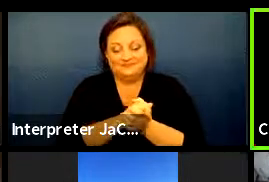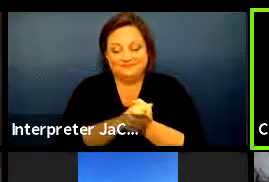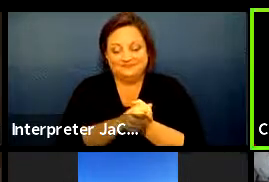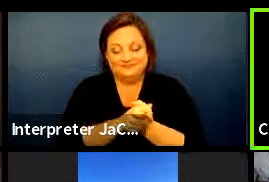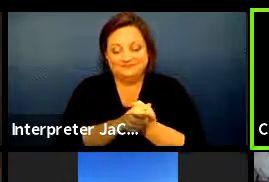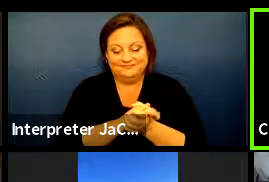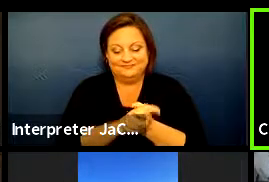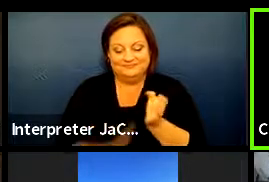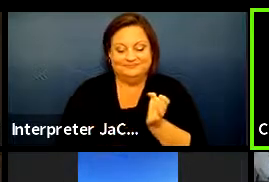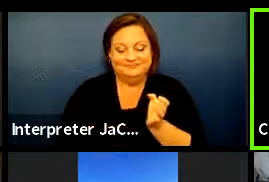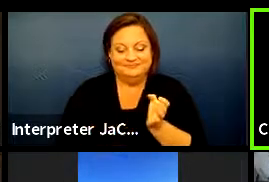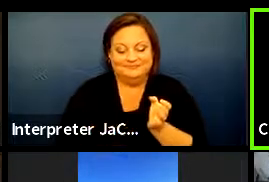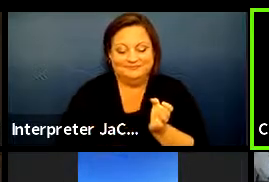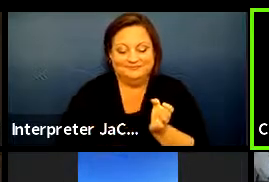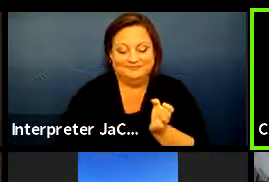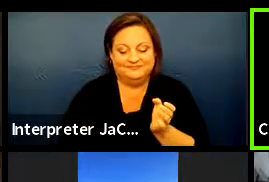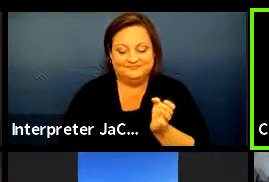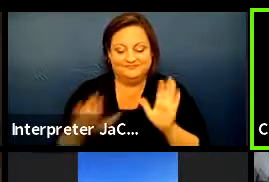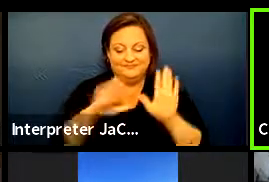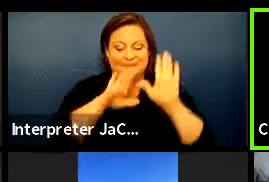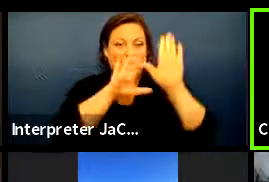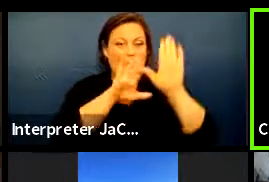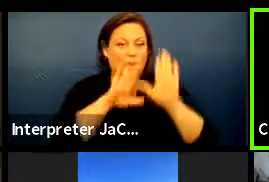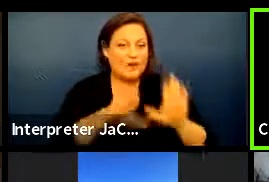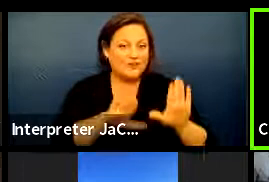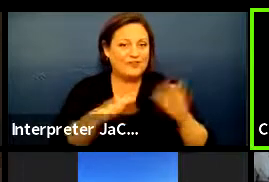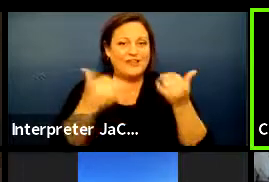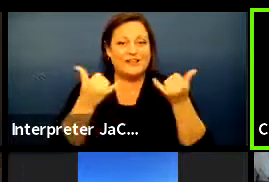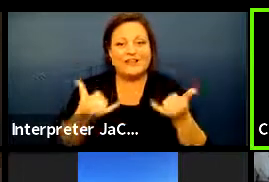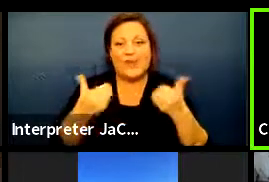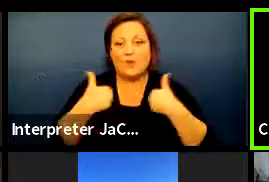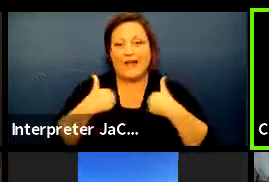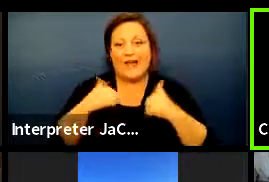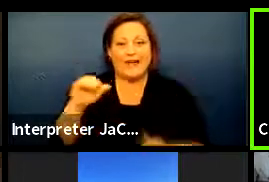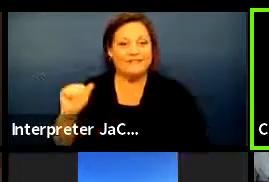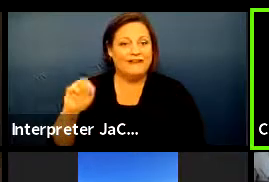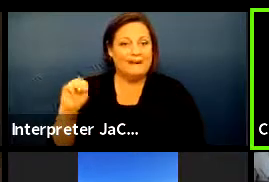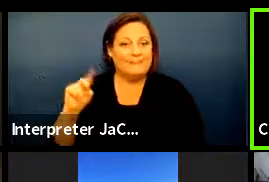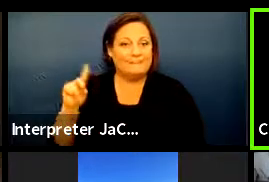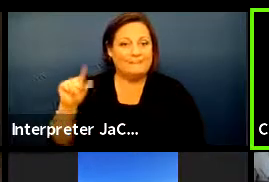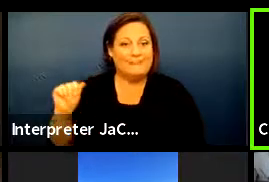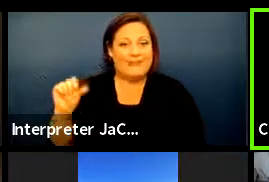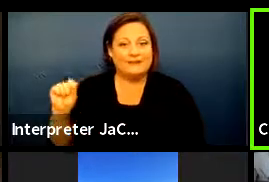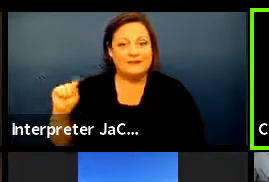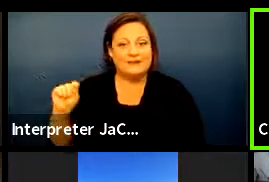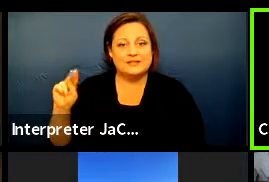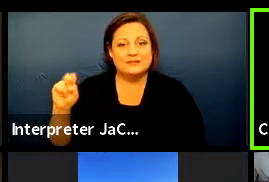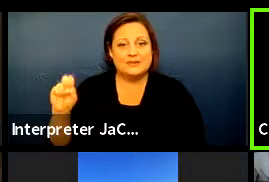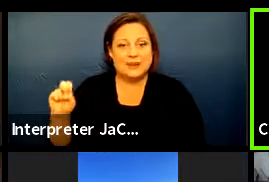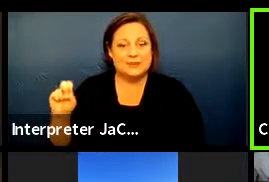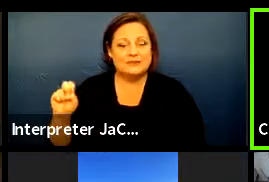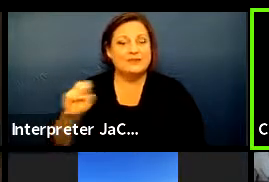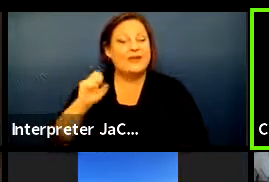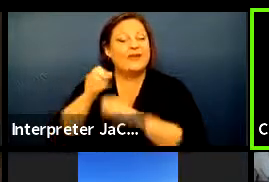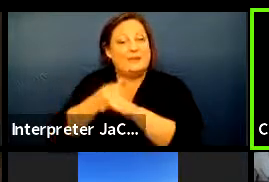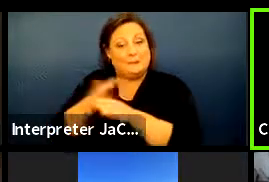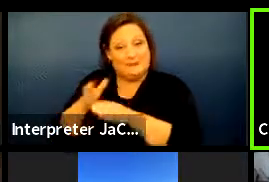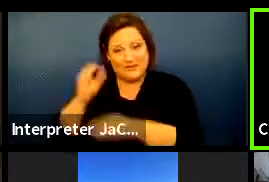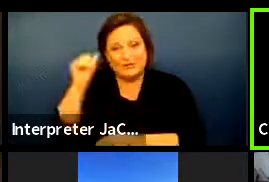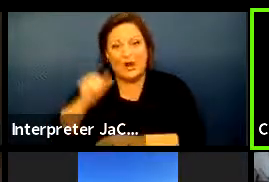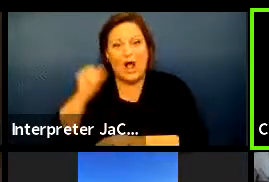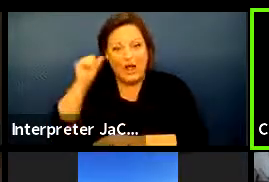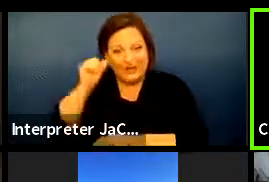Wonderful. And now we have Amanda Stone. Amanda Stone's major is audiology,